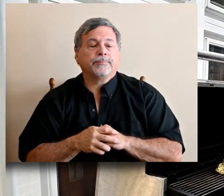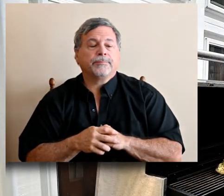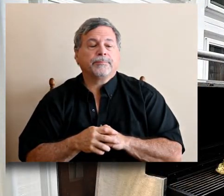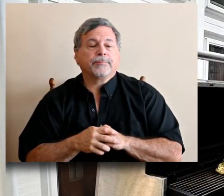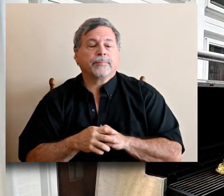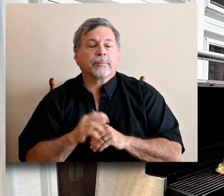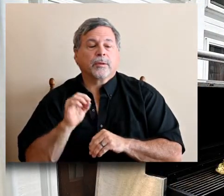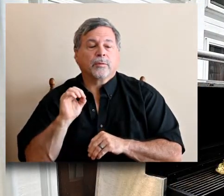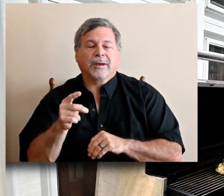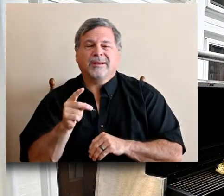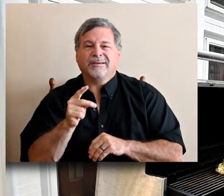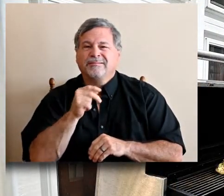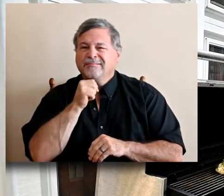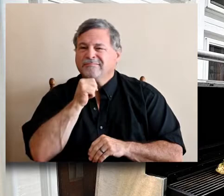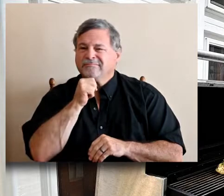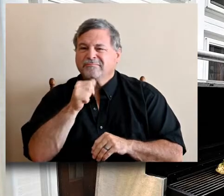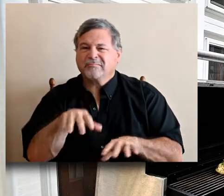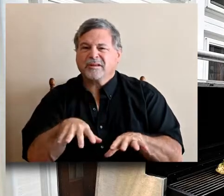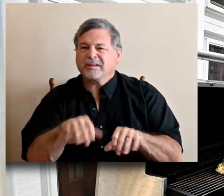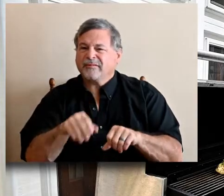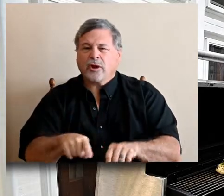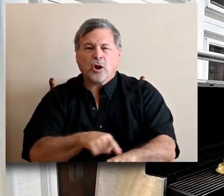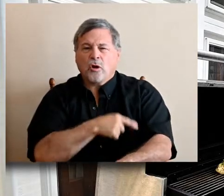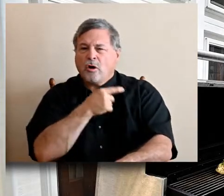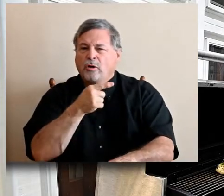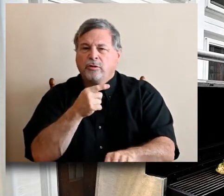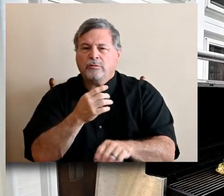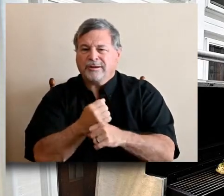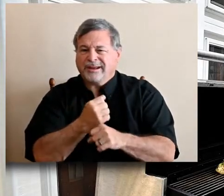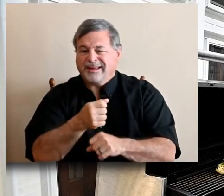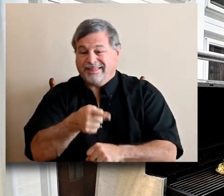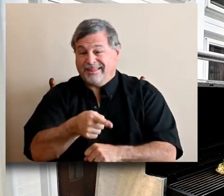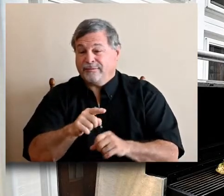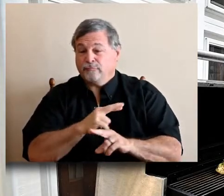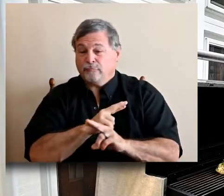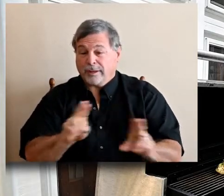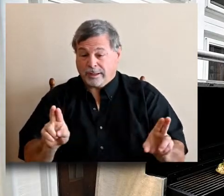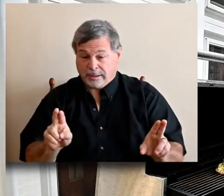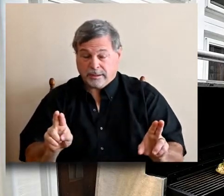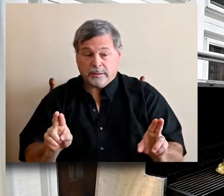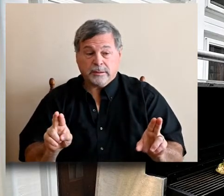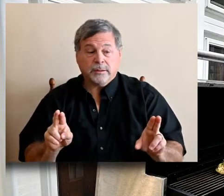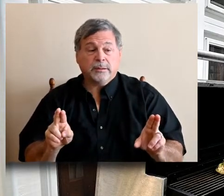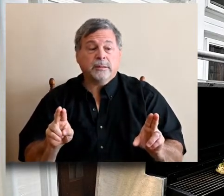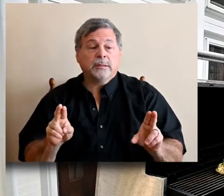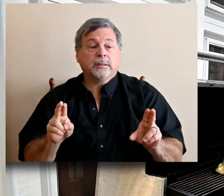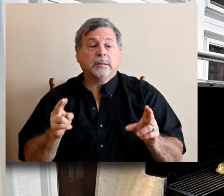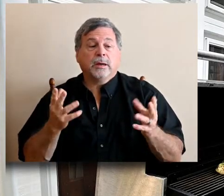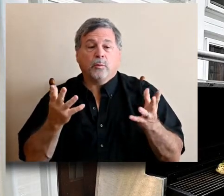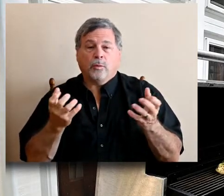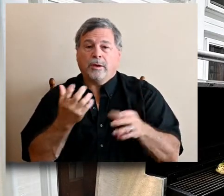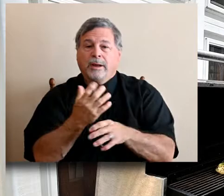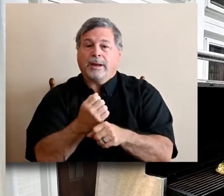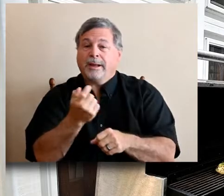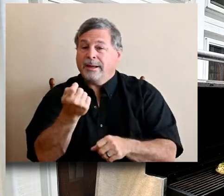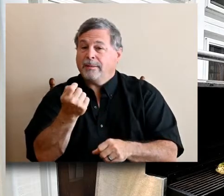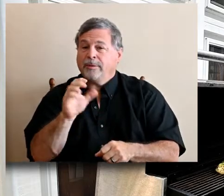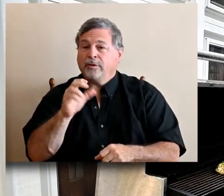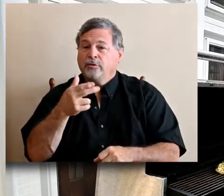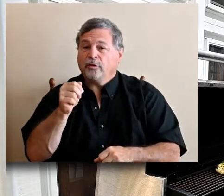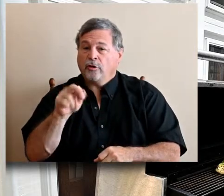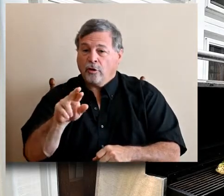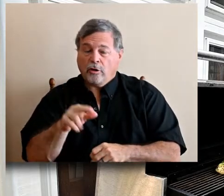Okay, it doesn't take long to get this lettuce ready. You just wanted to get some char on it, have it